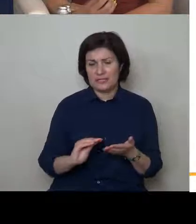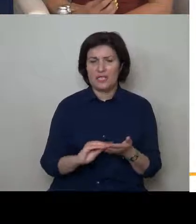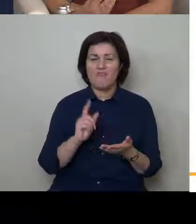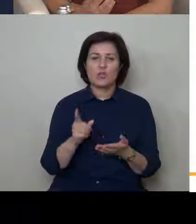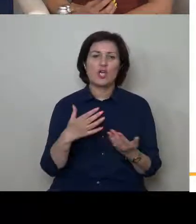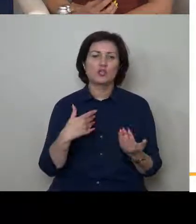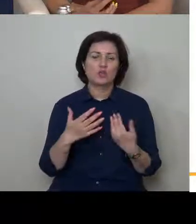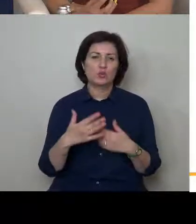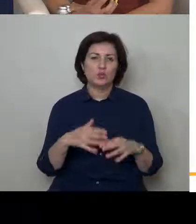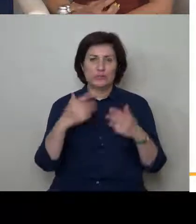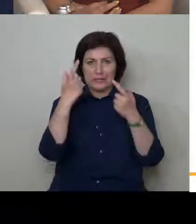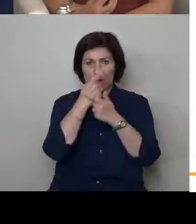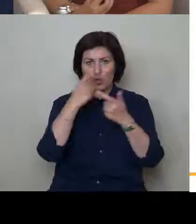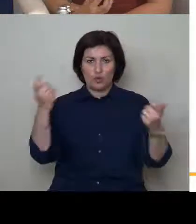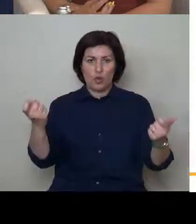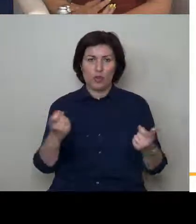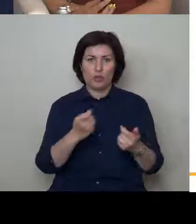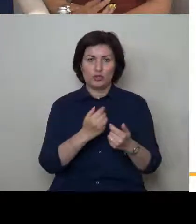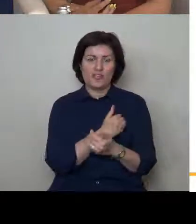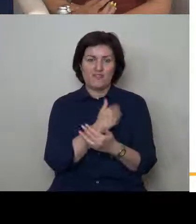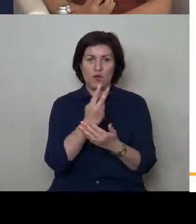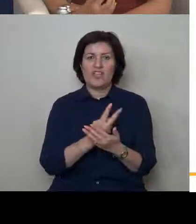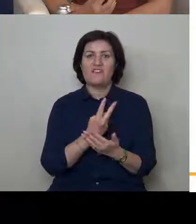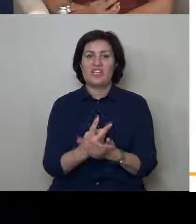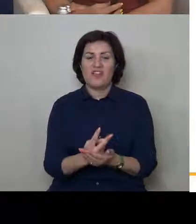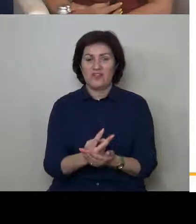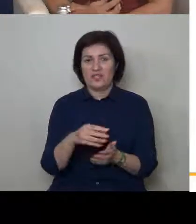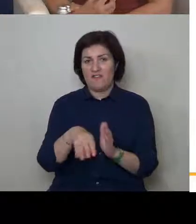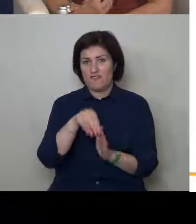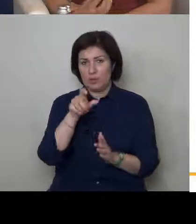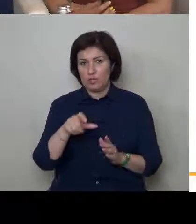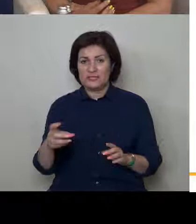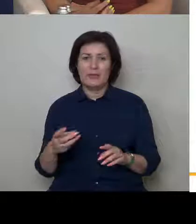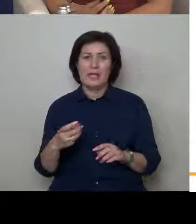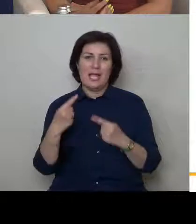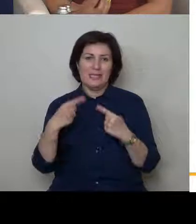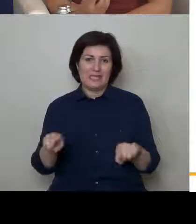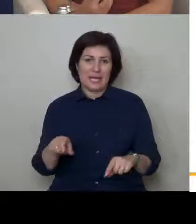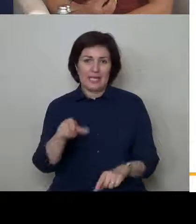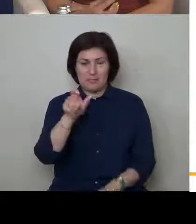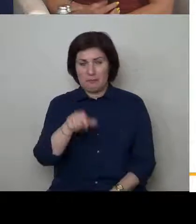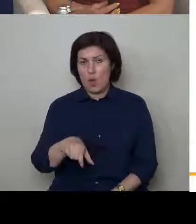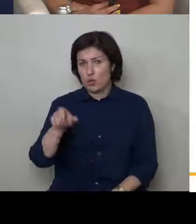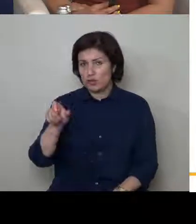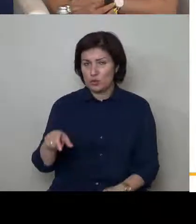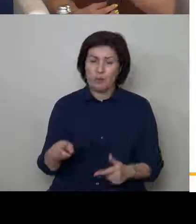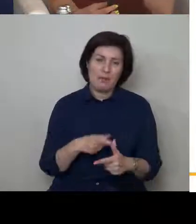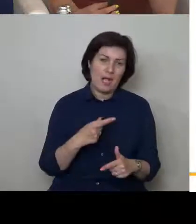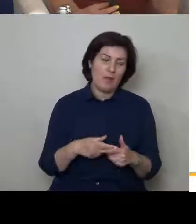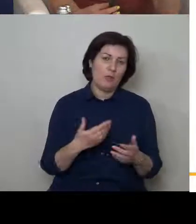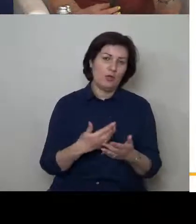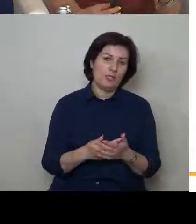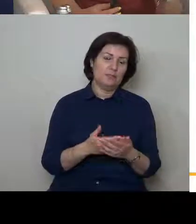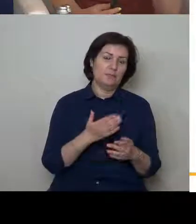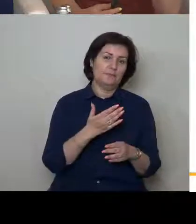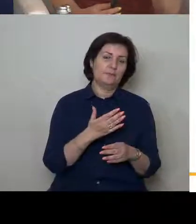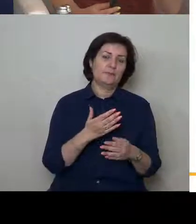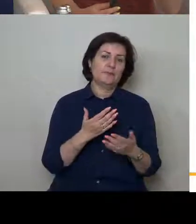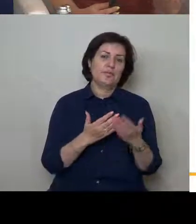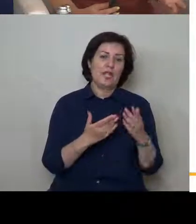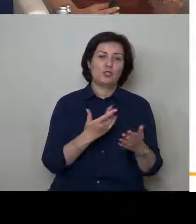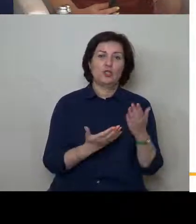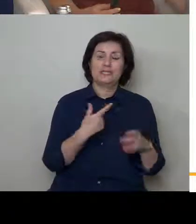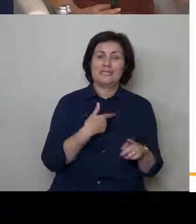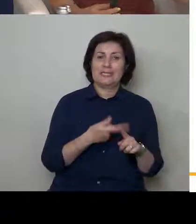the way it is worded here, it's about, in fact, disclosing the expression of the voter's will by the